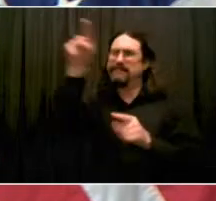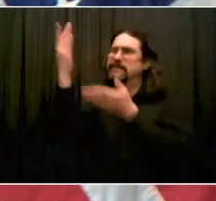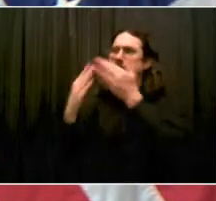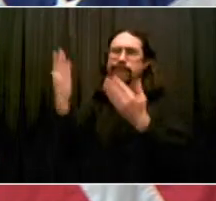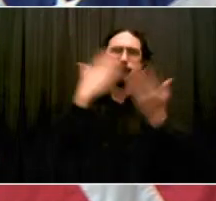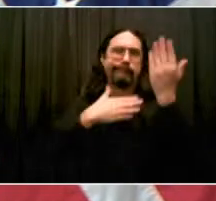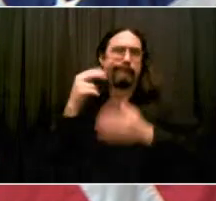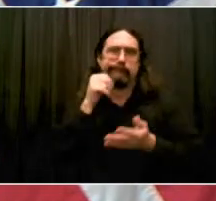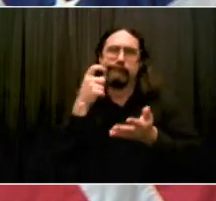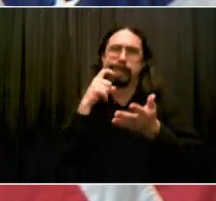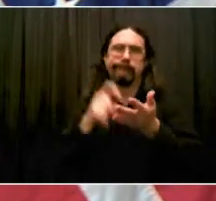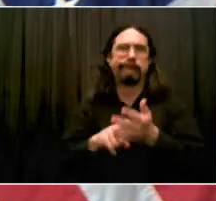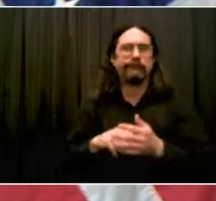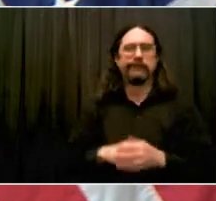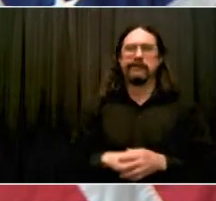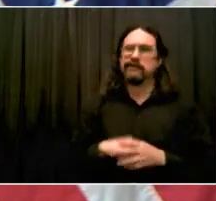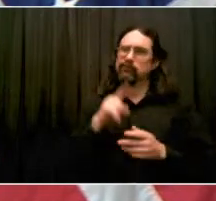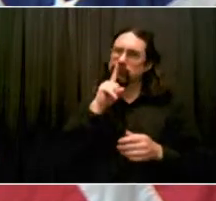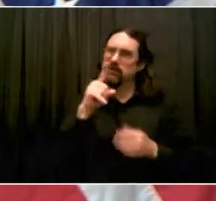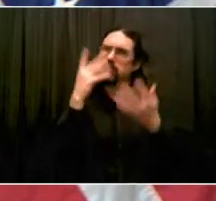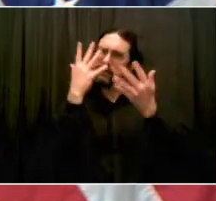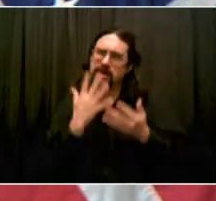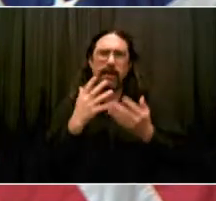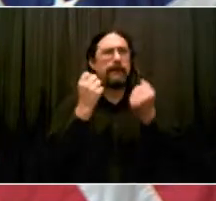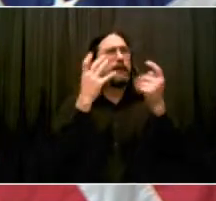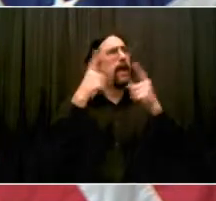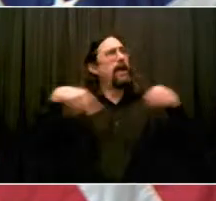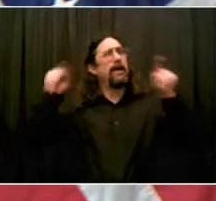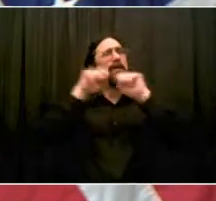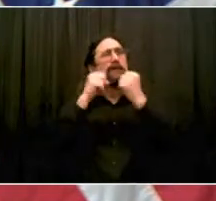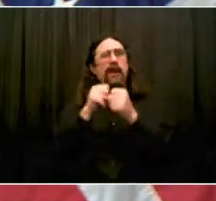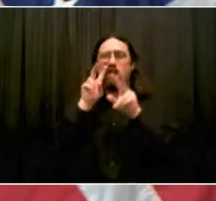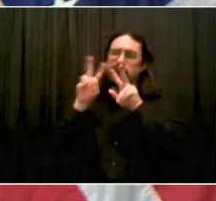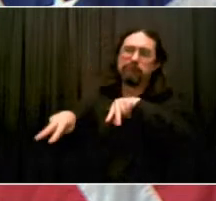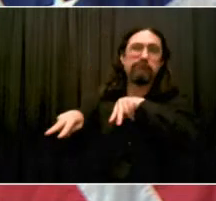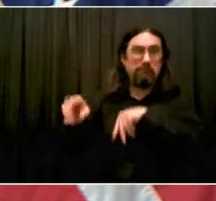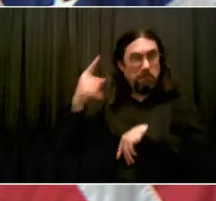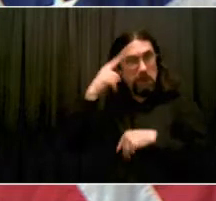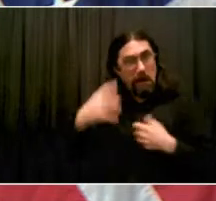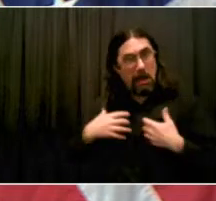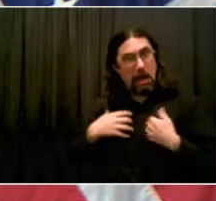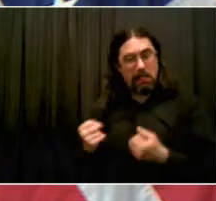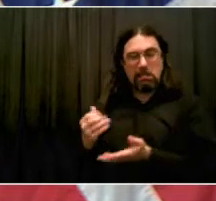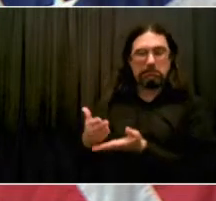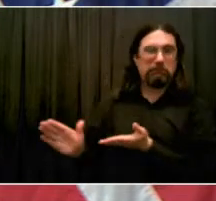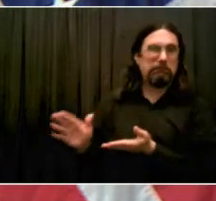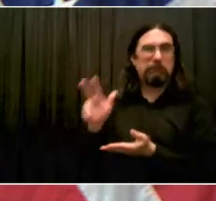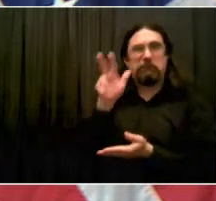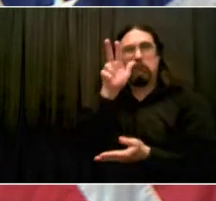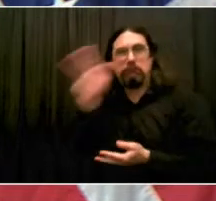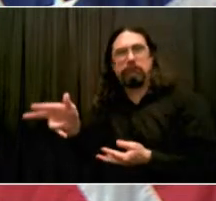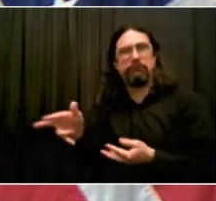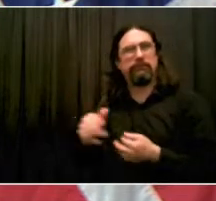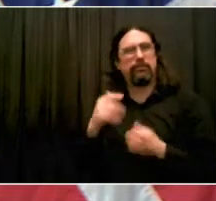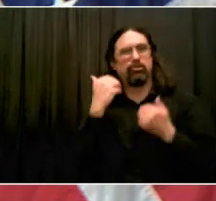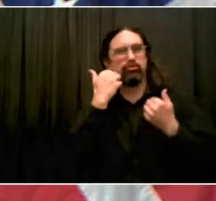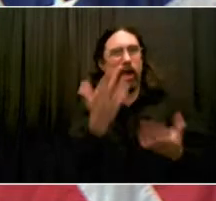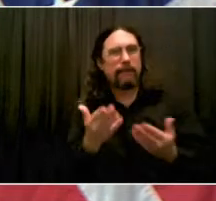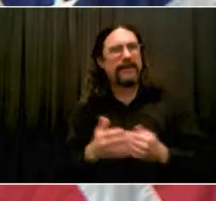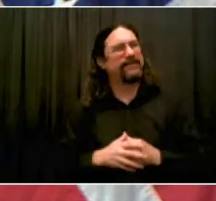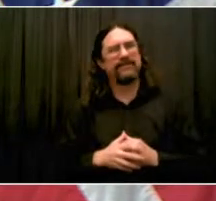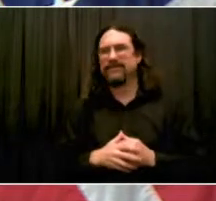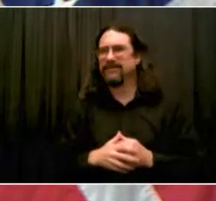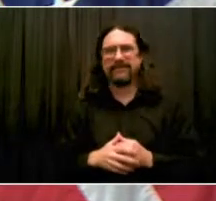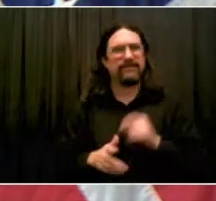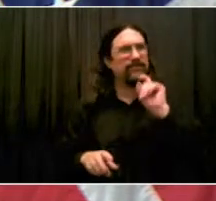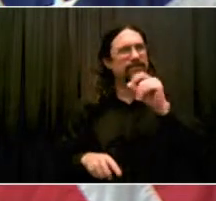openly about this subject, that mental health challenges and substance misuse are part of the human condition.